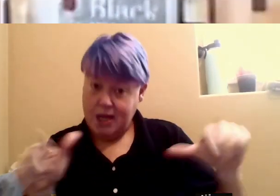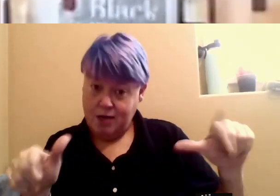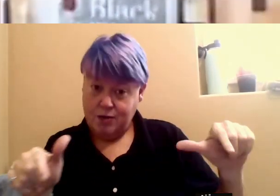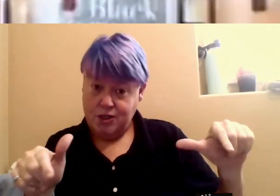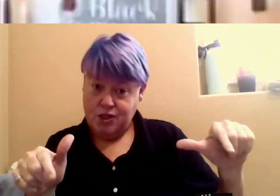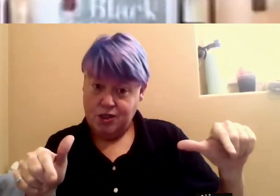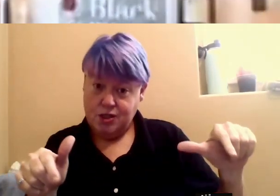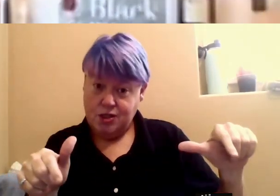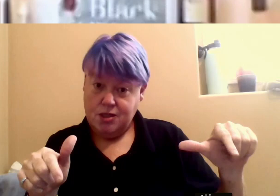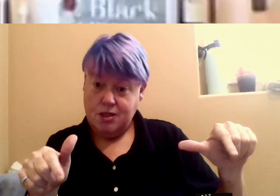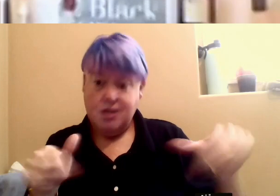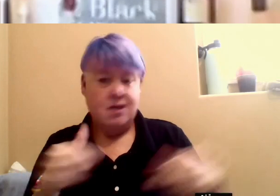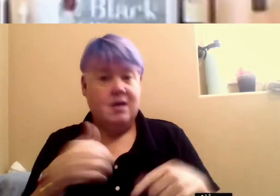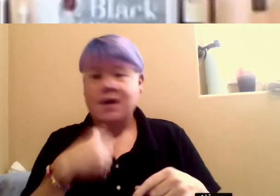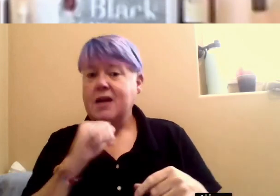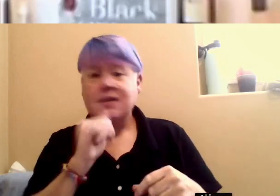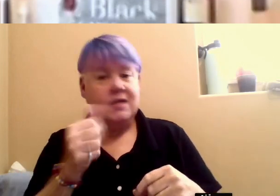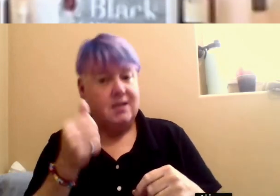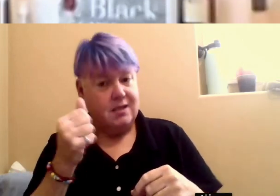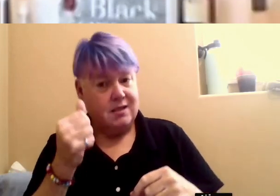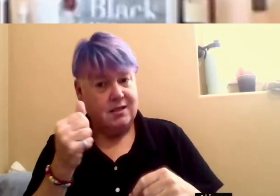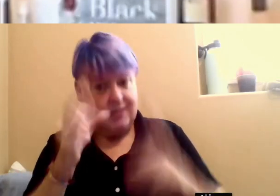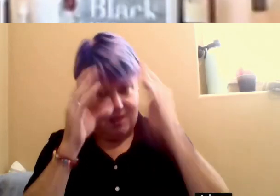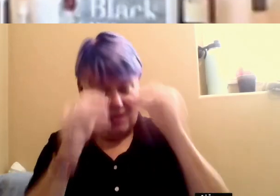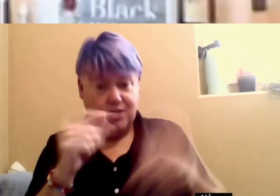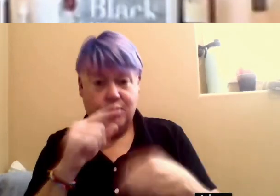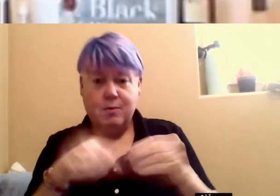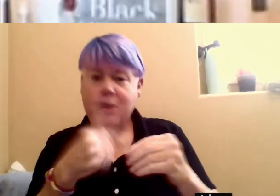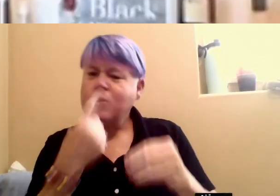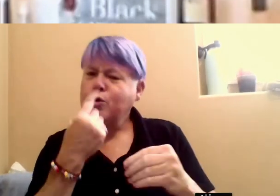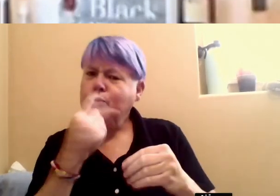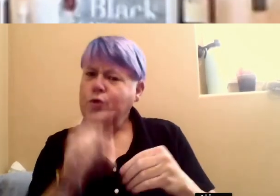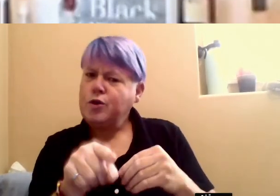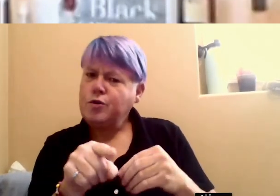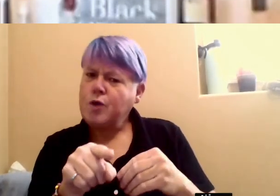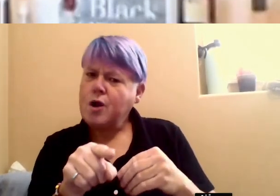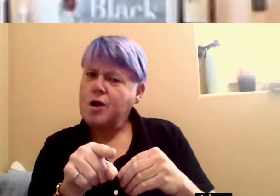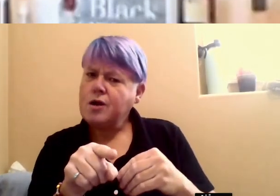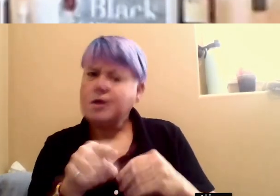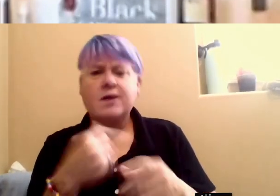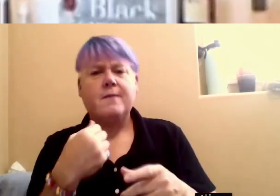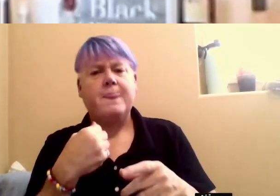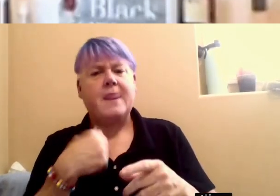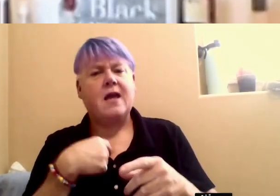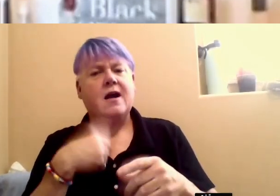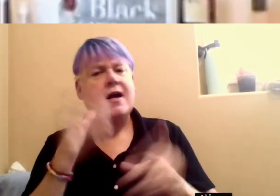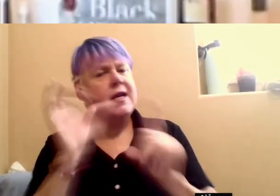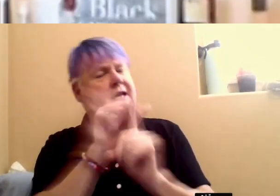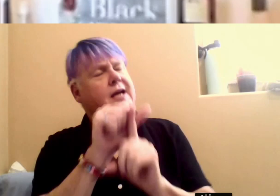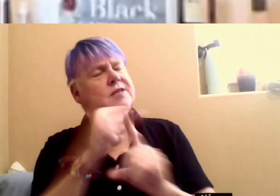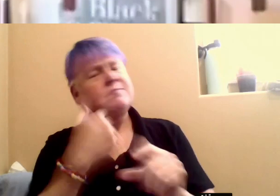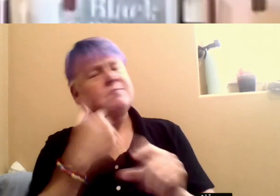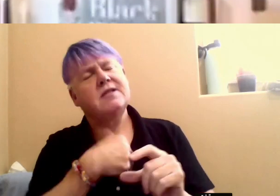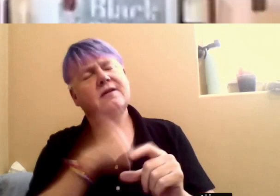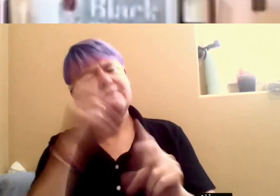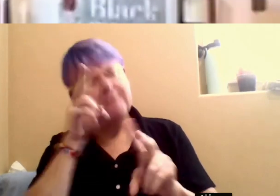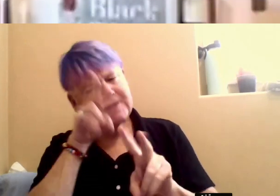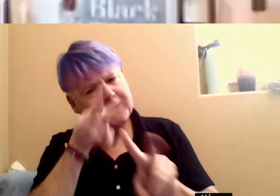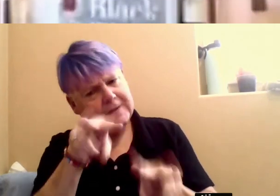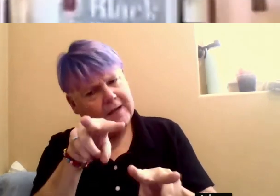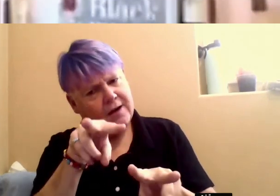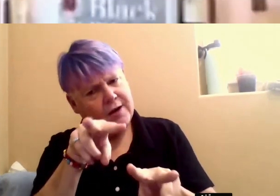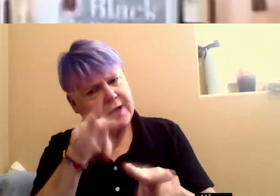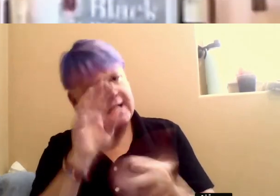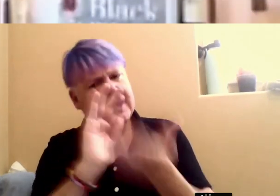as, I didn't teach you about who you are. There are times when I catch myself staring at him and comparing the Dad I have in